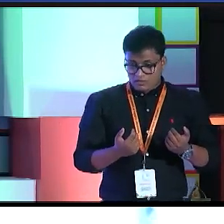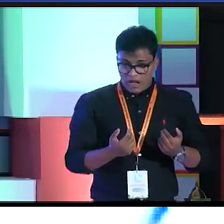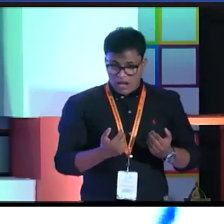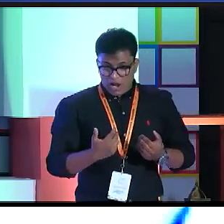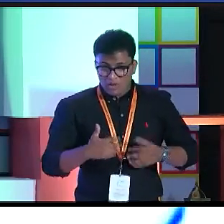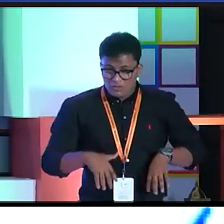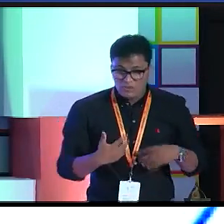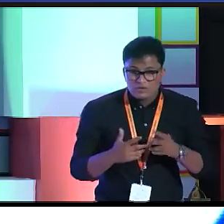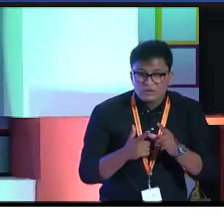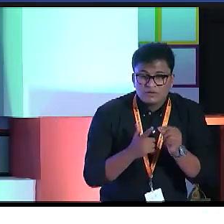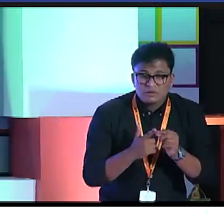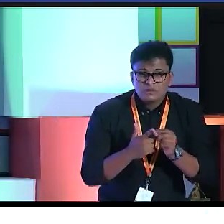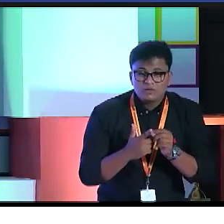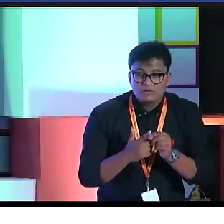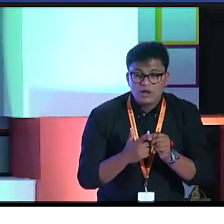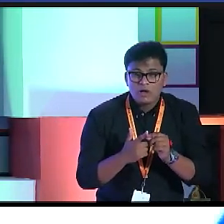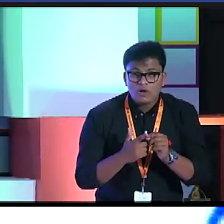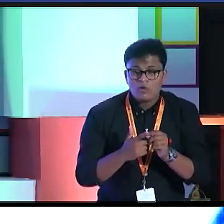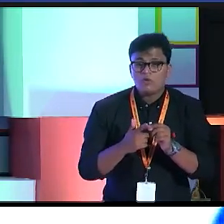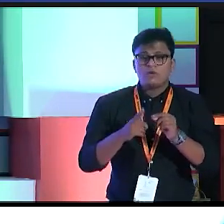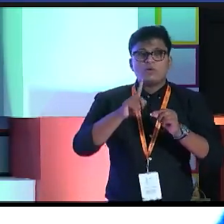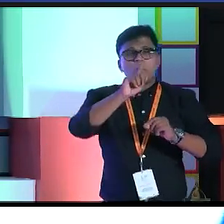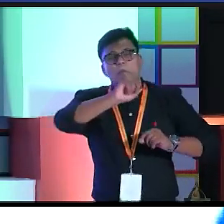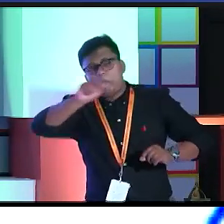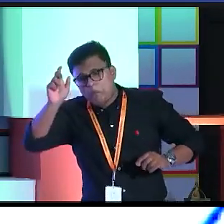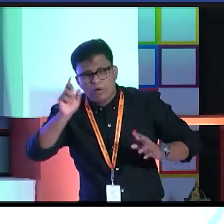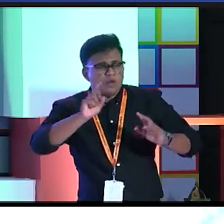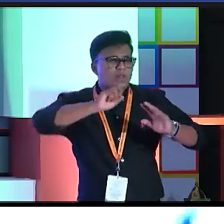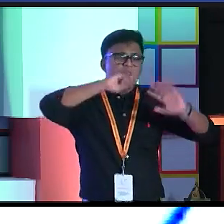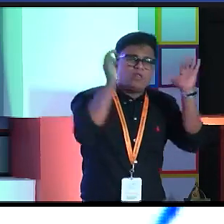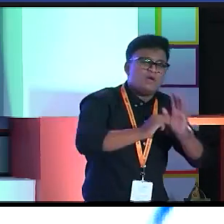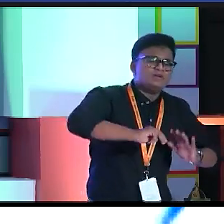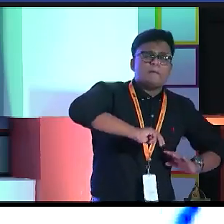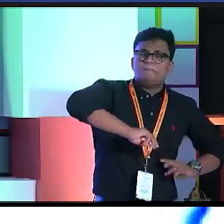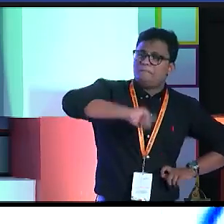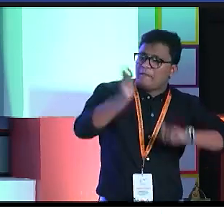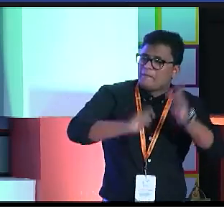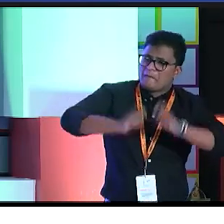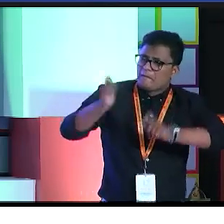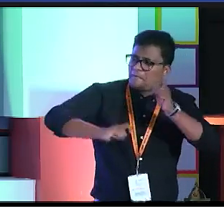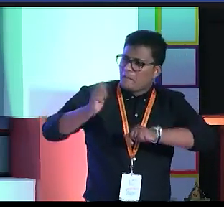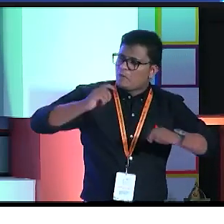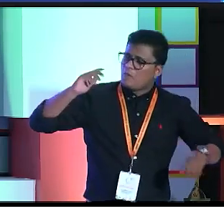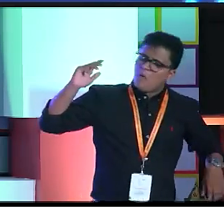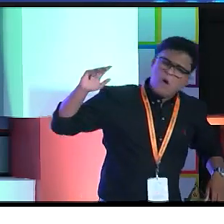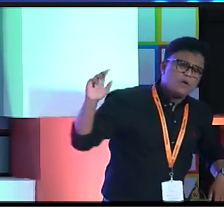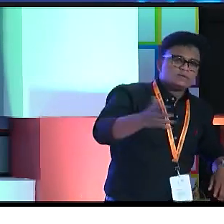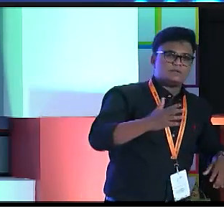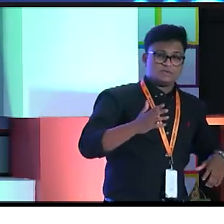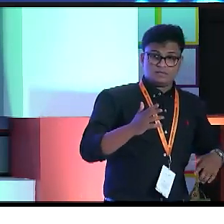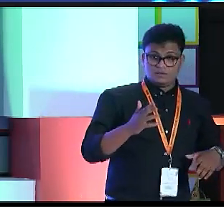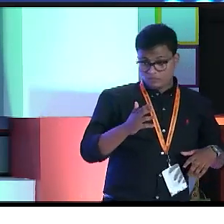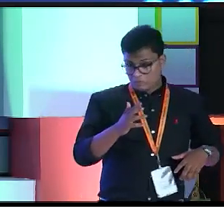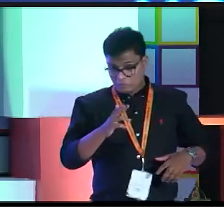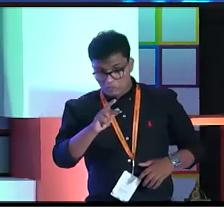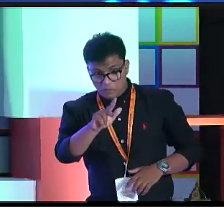country inclusive is to involve hundreds and thousands of people so that it moves away